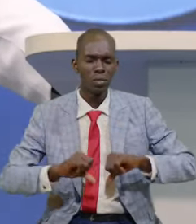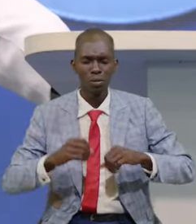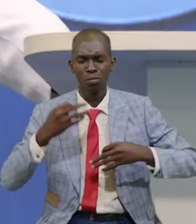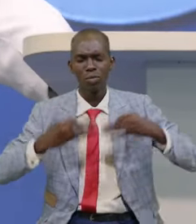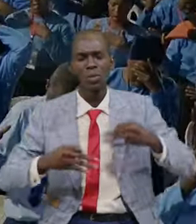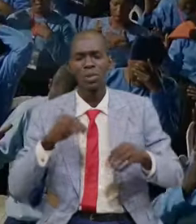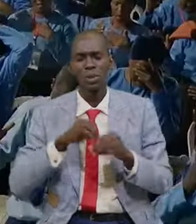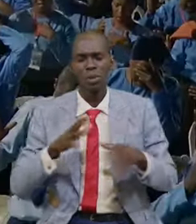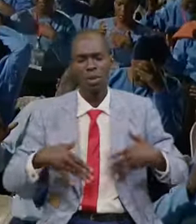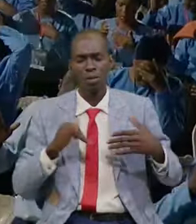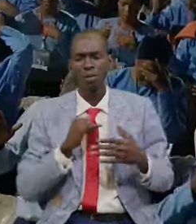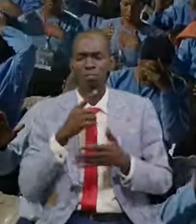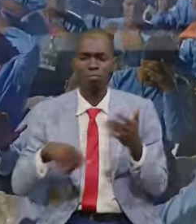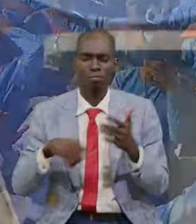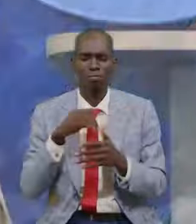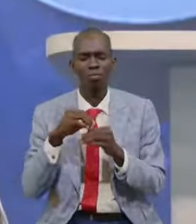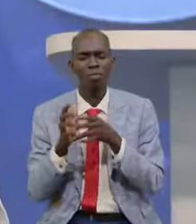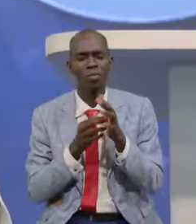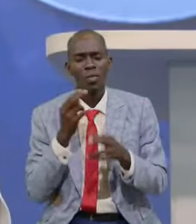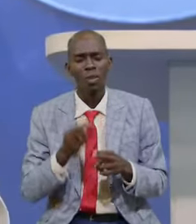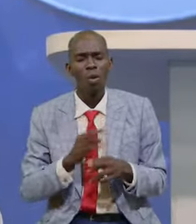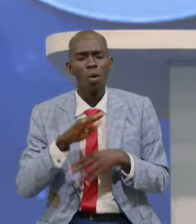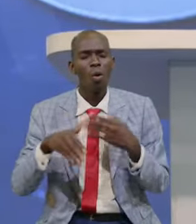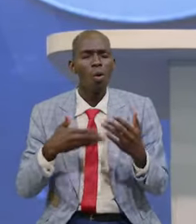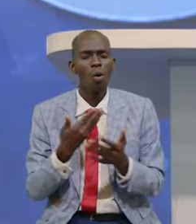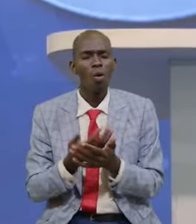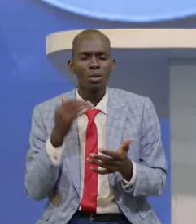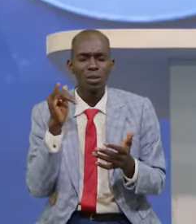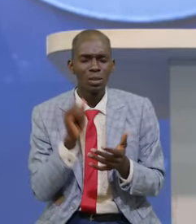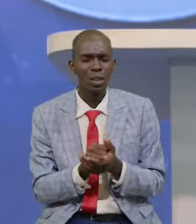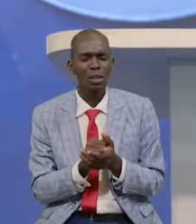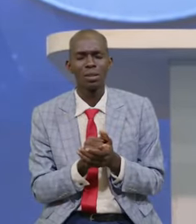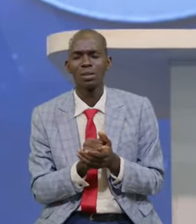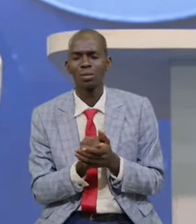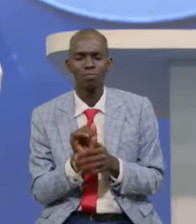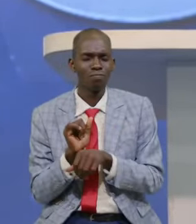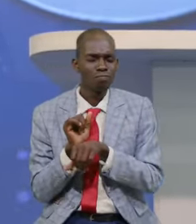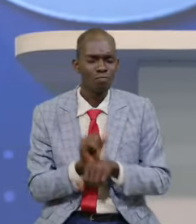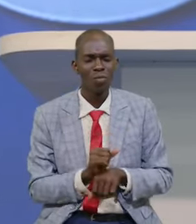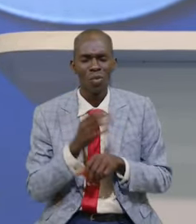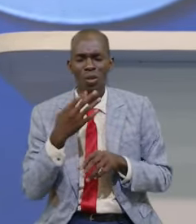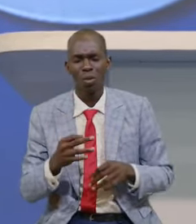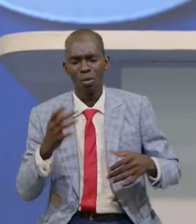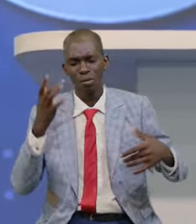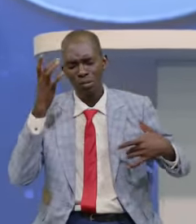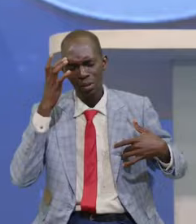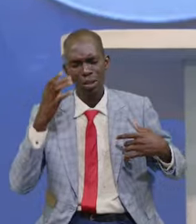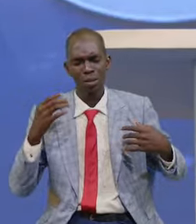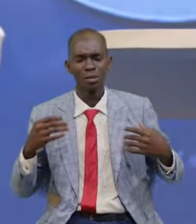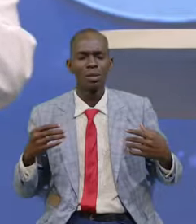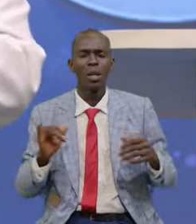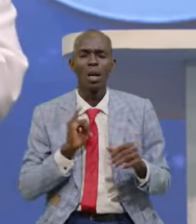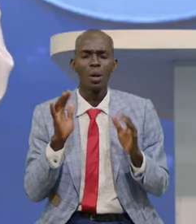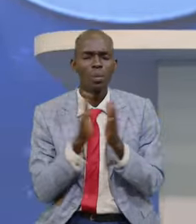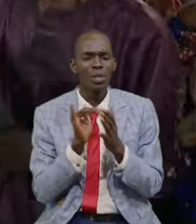cancel. And all that hold of sickness and disease, I break that hand of